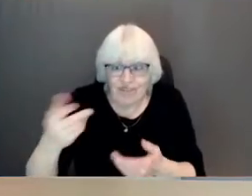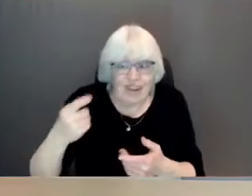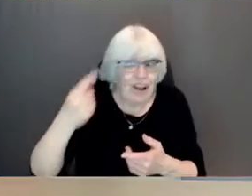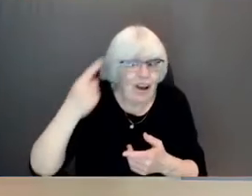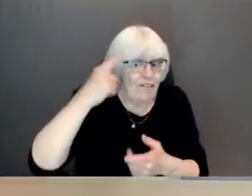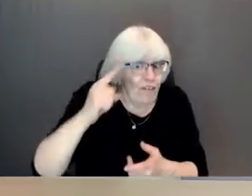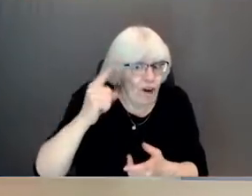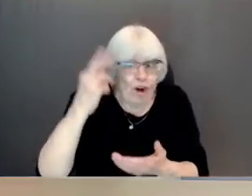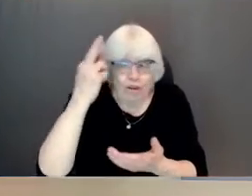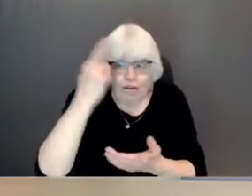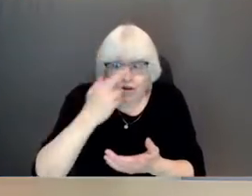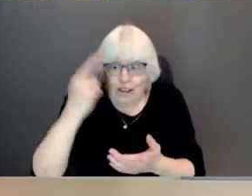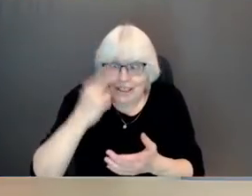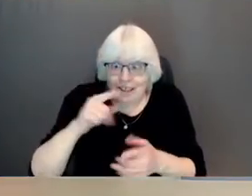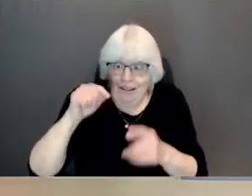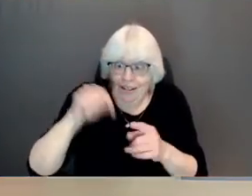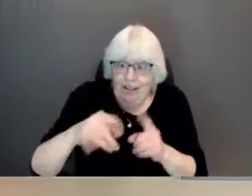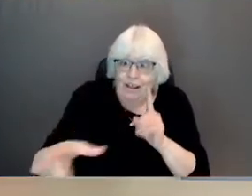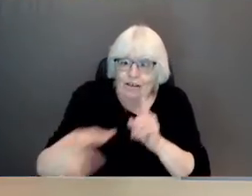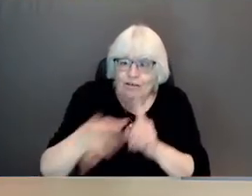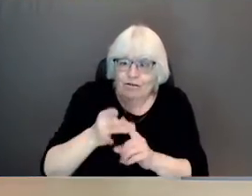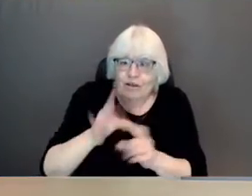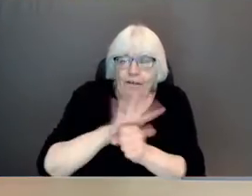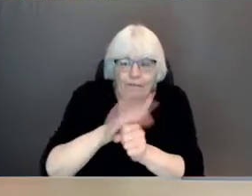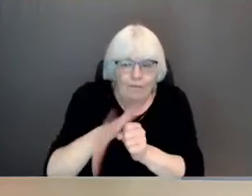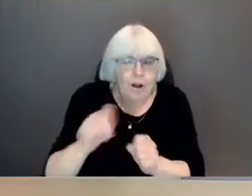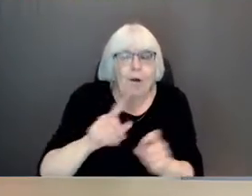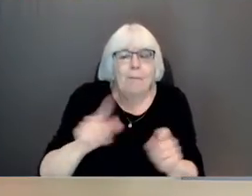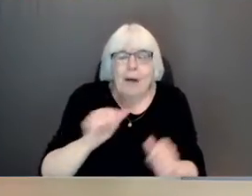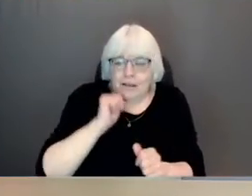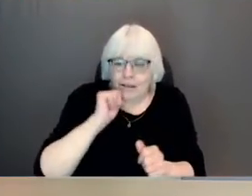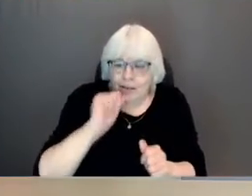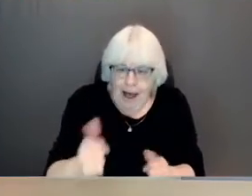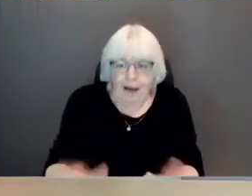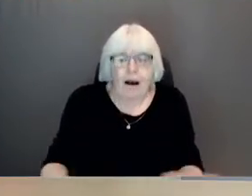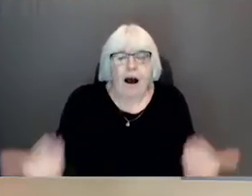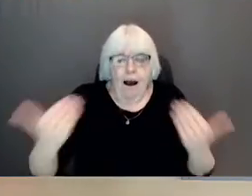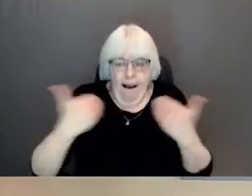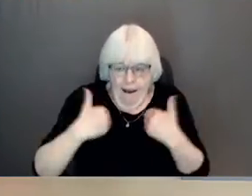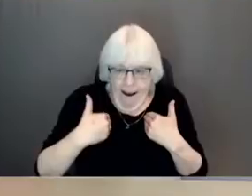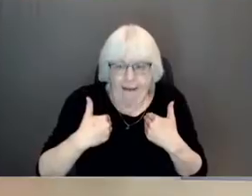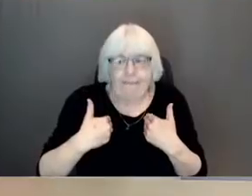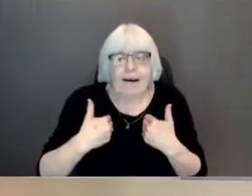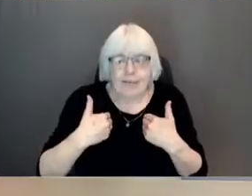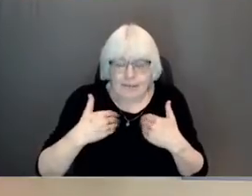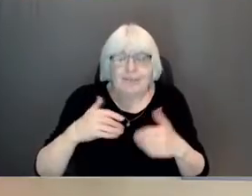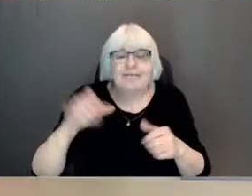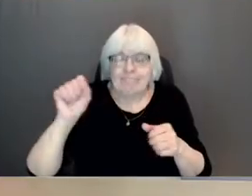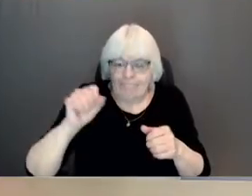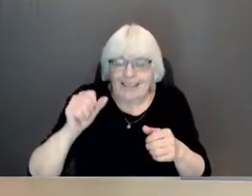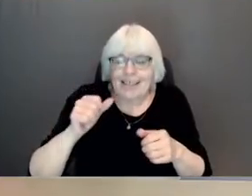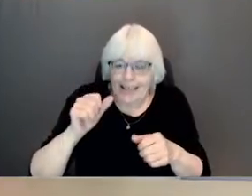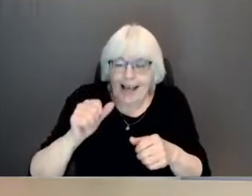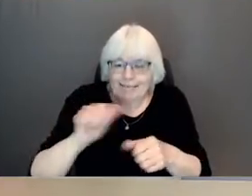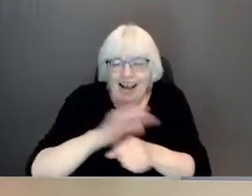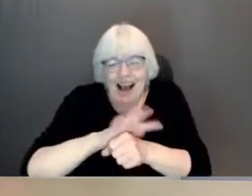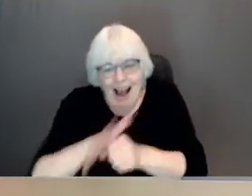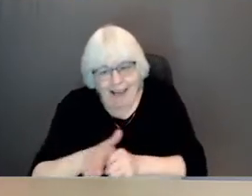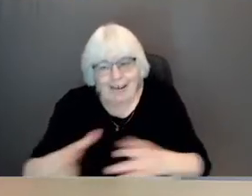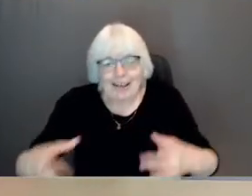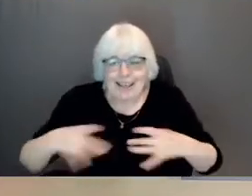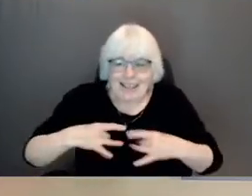And I think I said it on Tuesday as well, this is not the way we would have wanted to start 2022. And although this is a